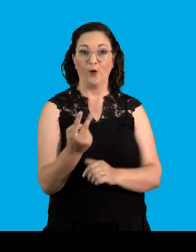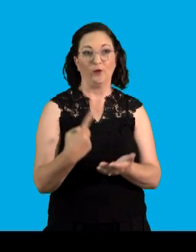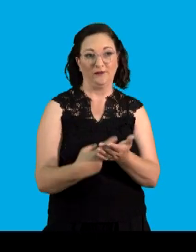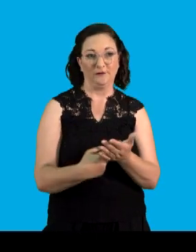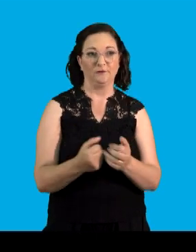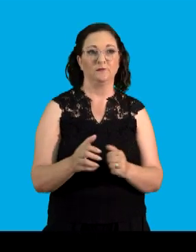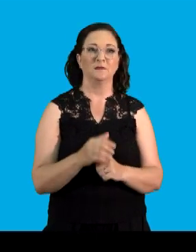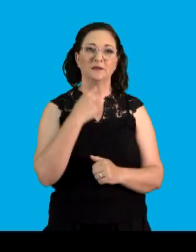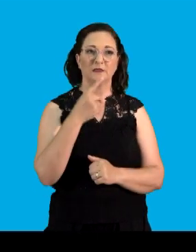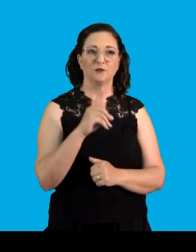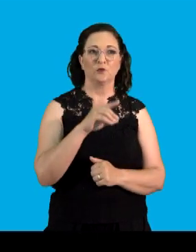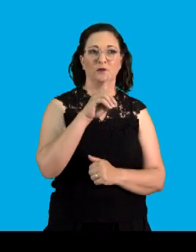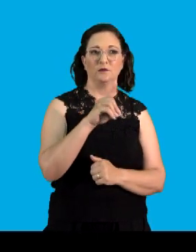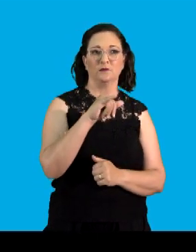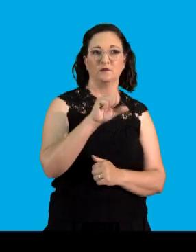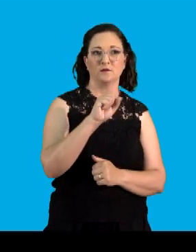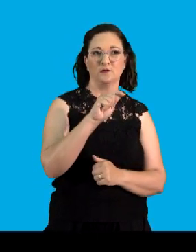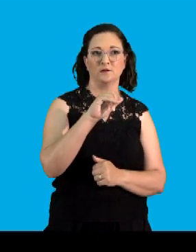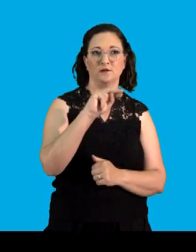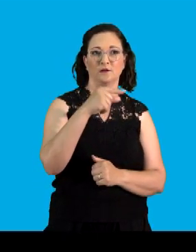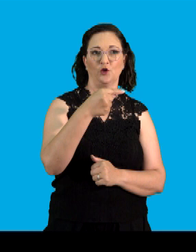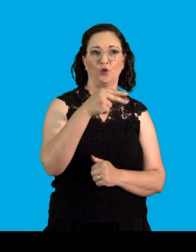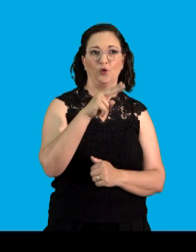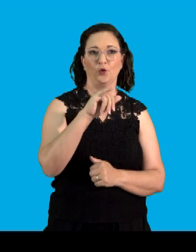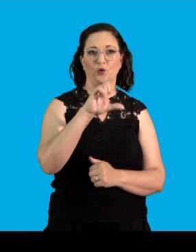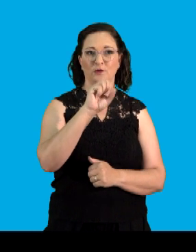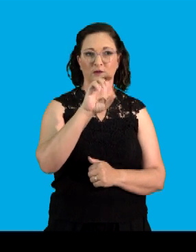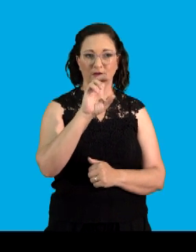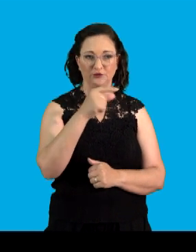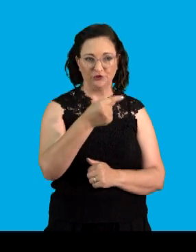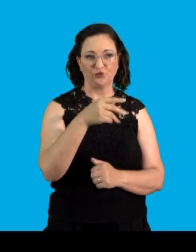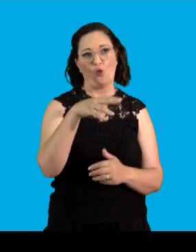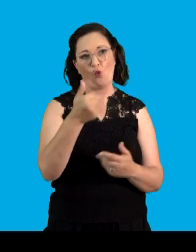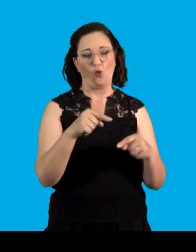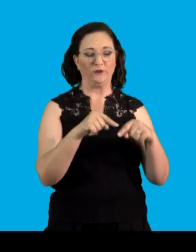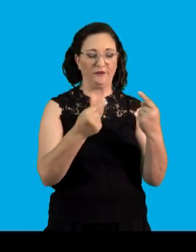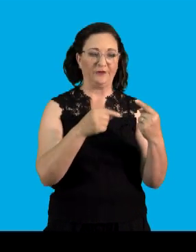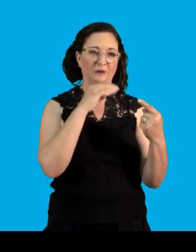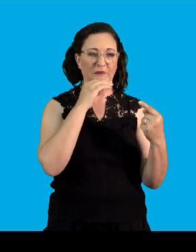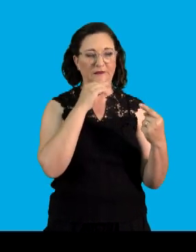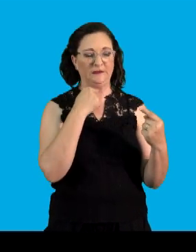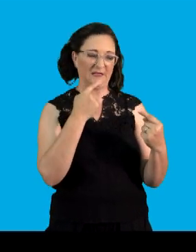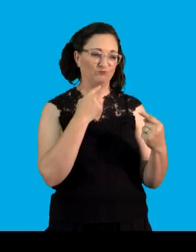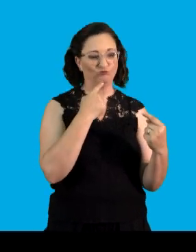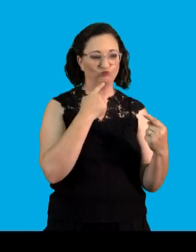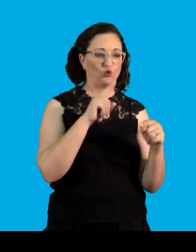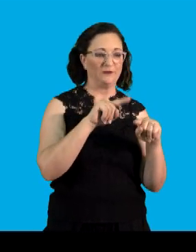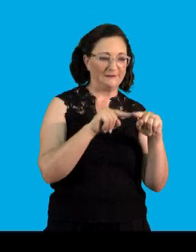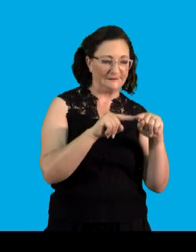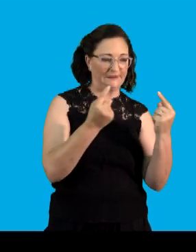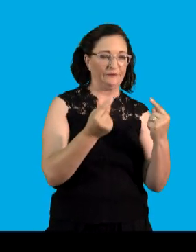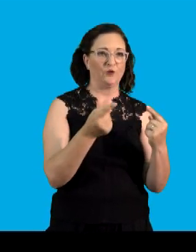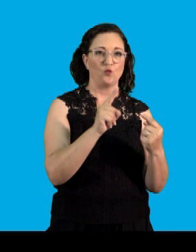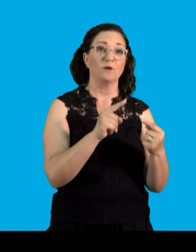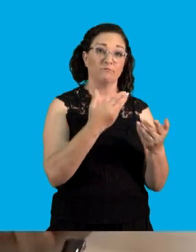say distinguish or differentiate, you explain the differences between concepts. Normally, sometimes it would be wise to do it in the form